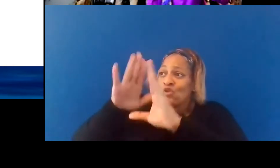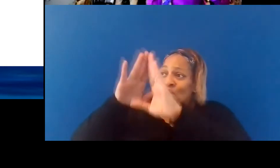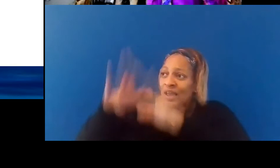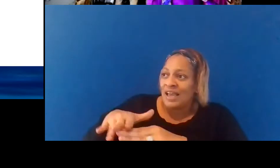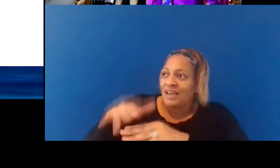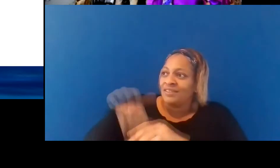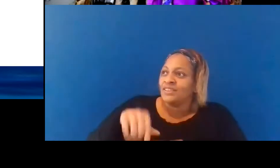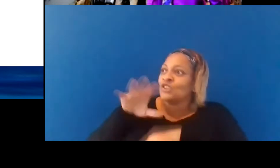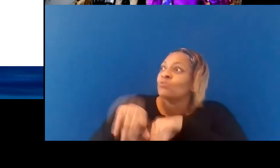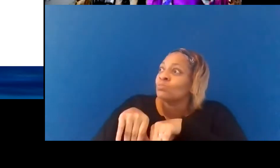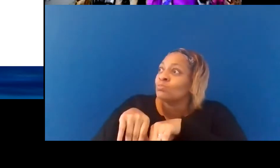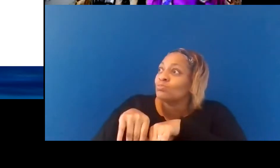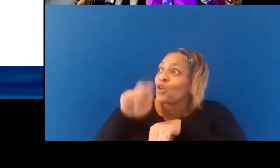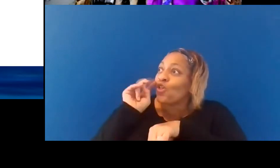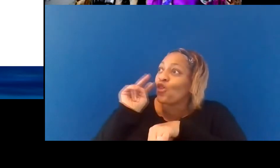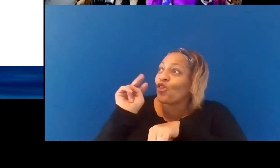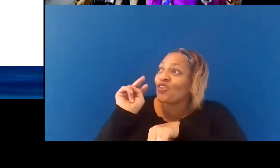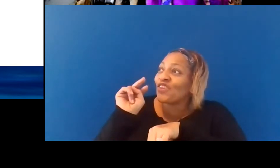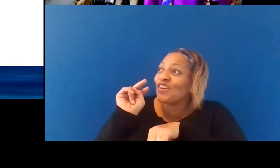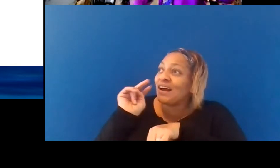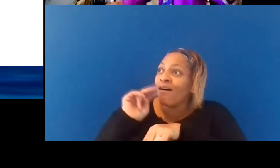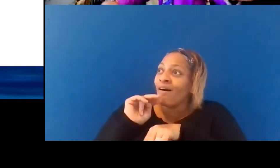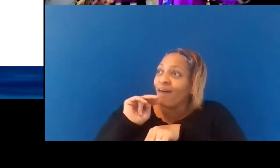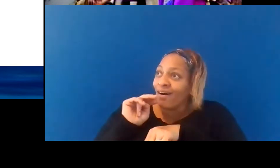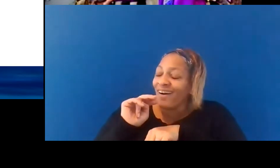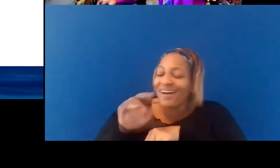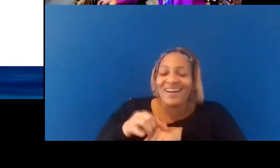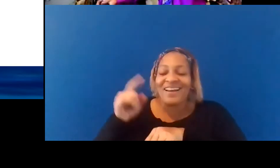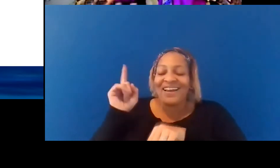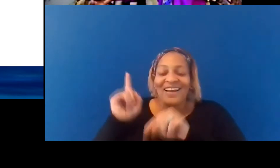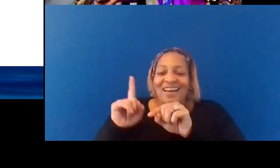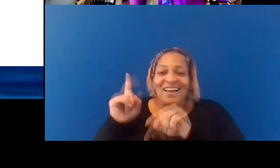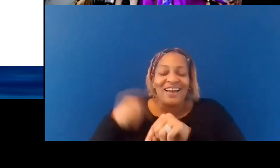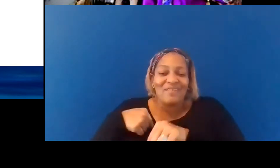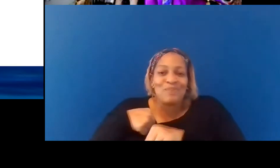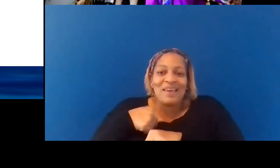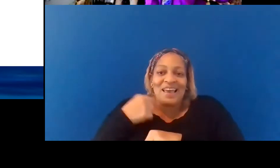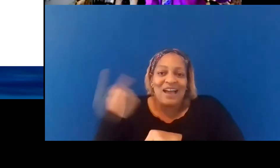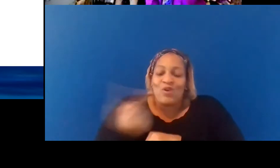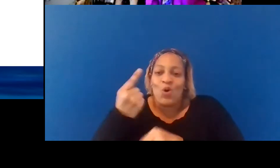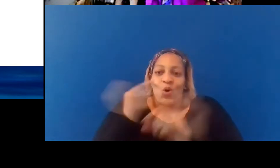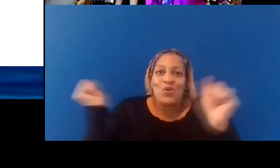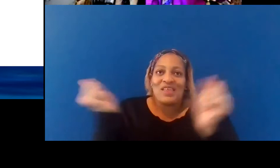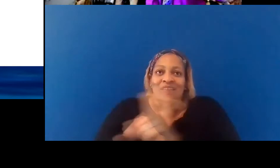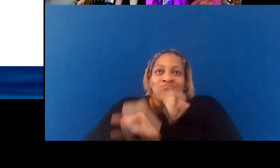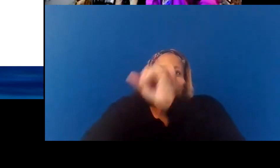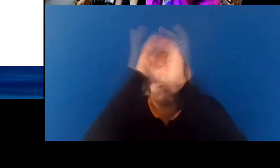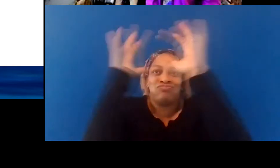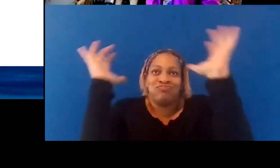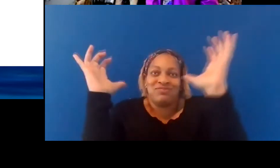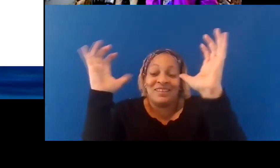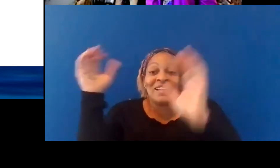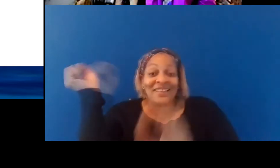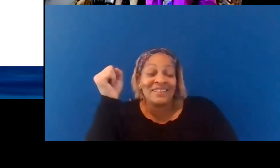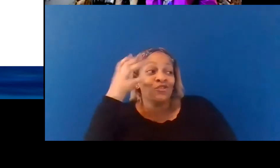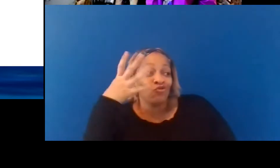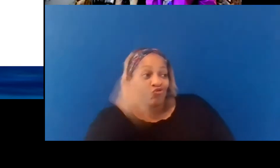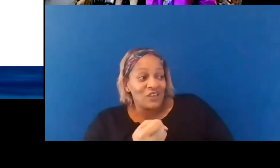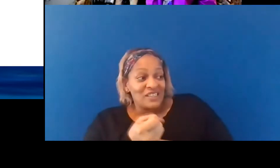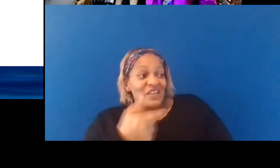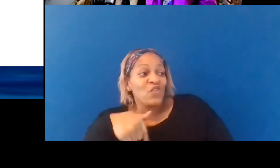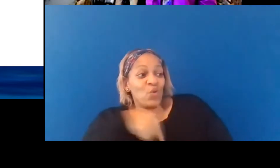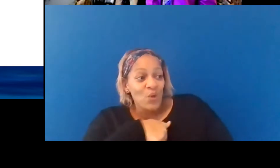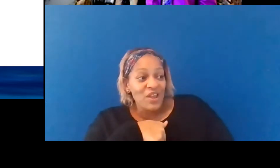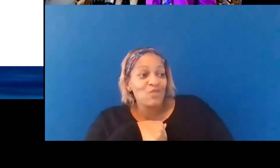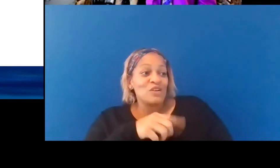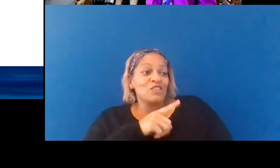you get up to, I can only imagine. Yes, trust and believe. Tracy and I often say, if we were a reality TV